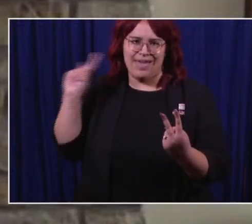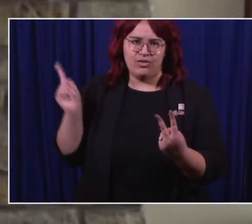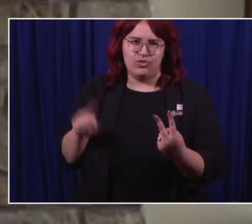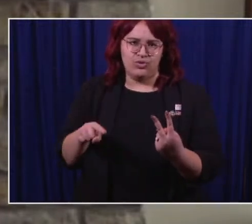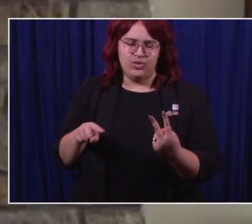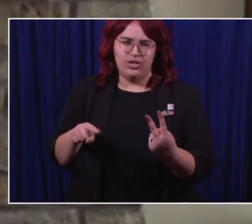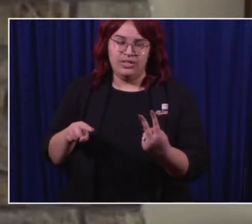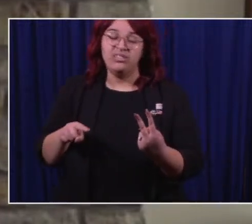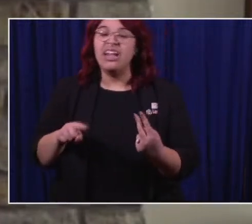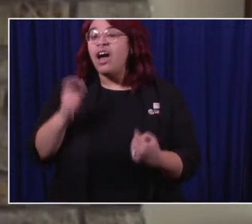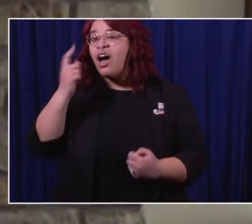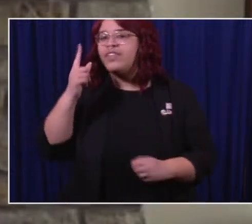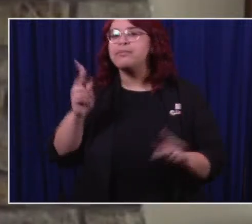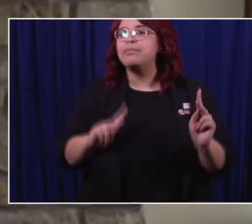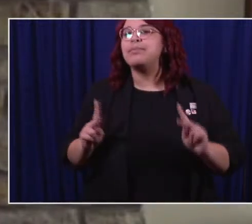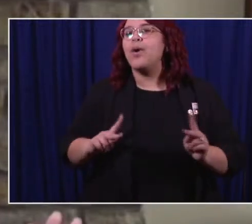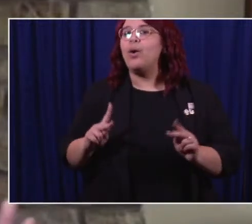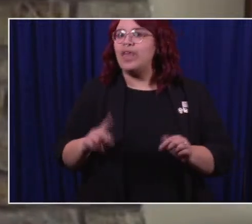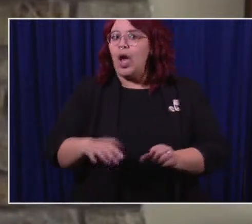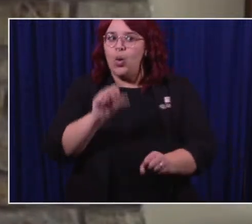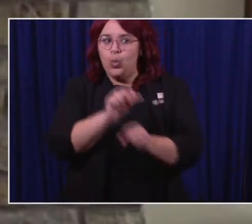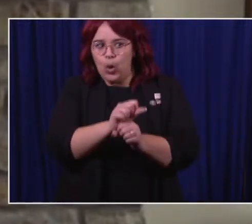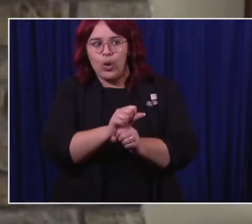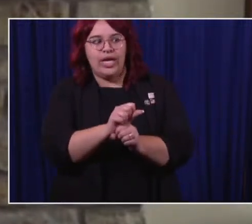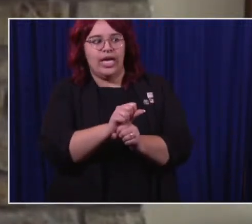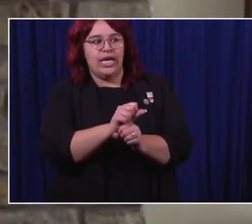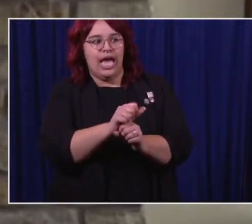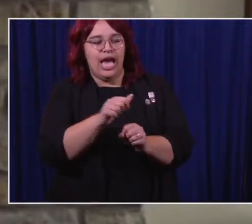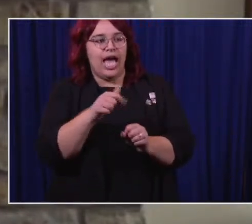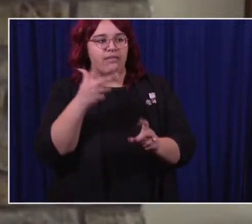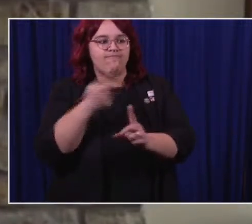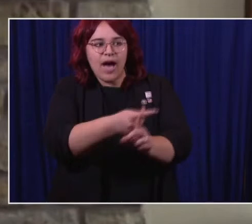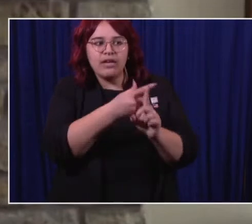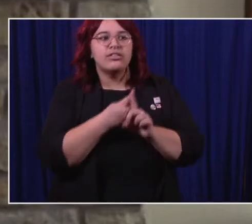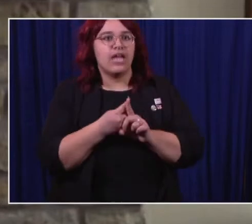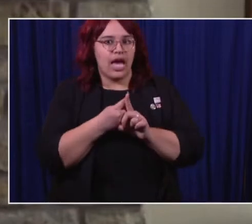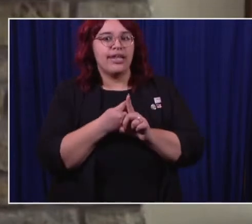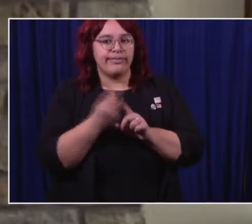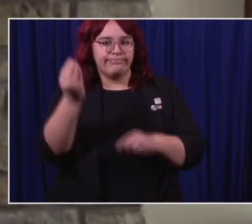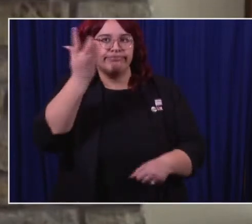talking every day with people who are getting these shots. One